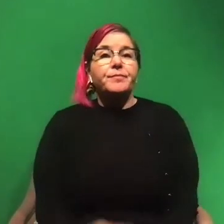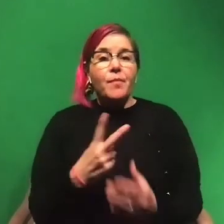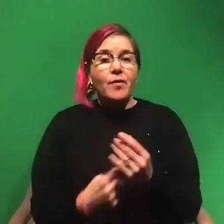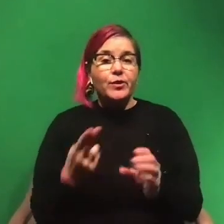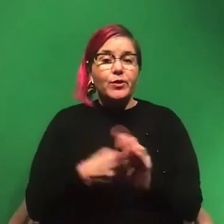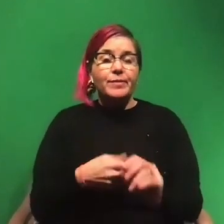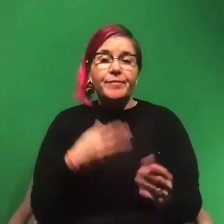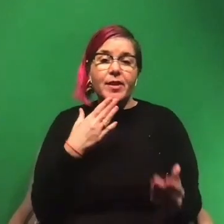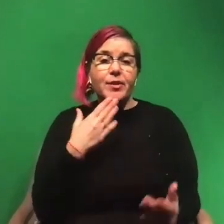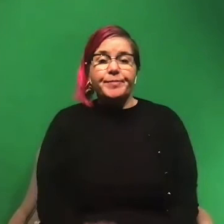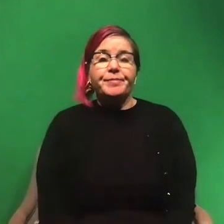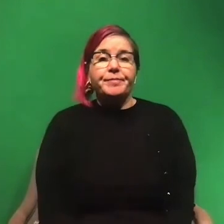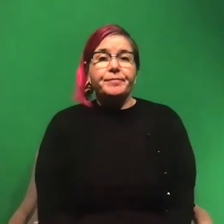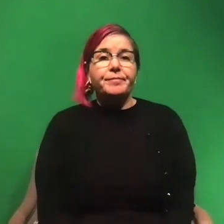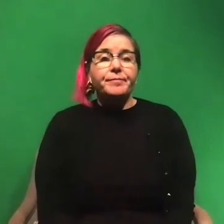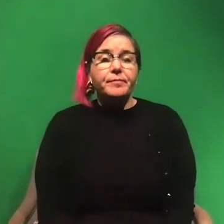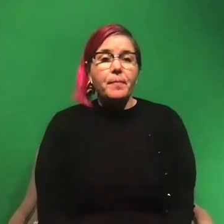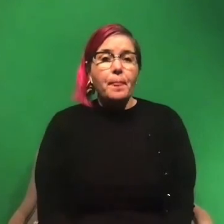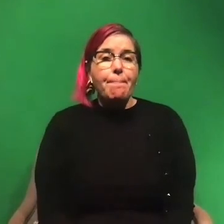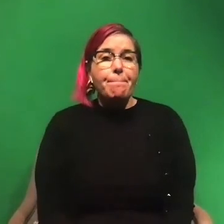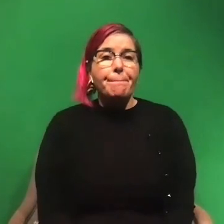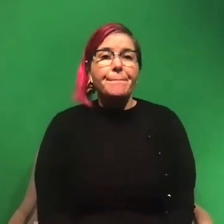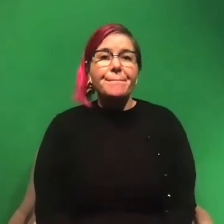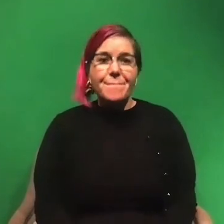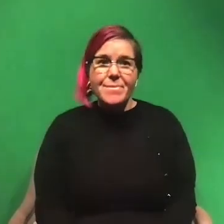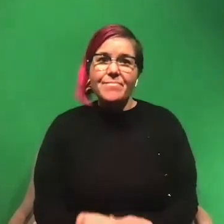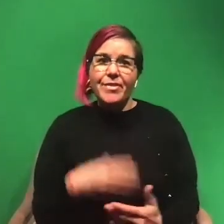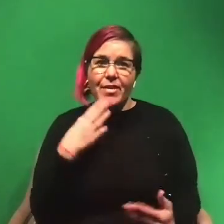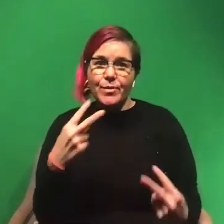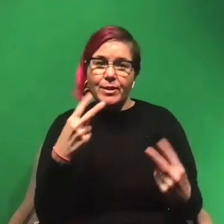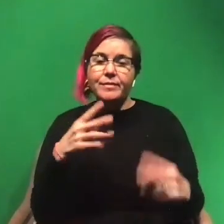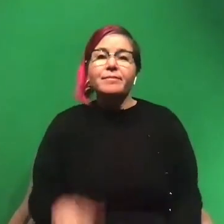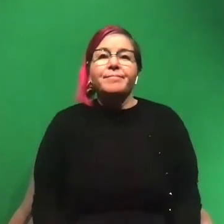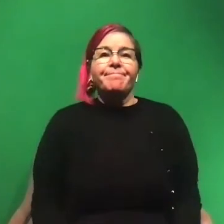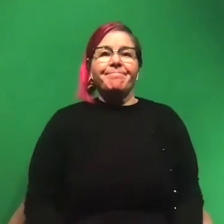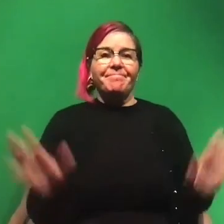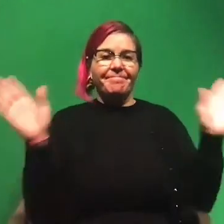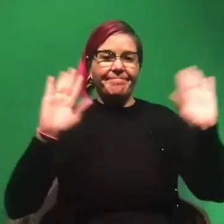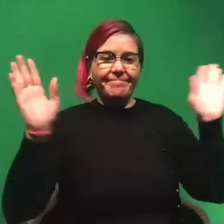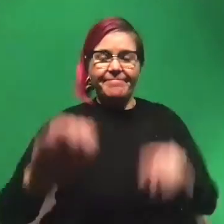us, and thank you all for attending and your awesome questions. All right, thank you. Bye.